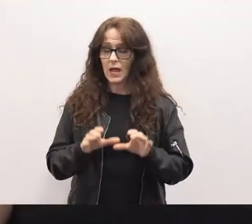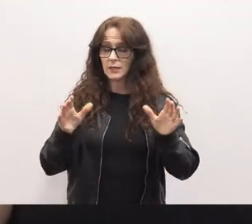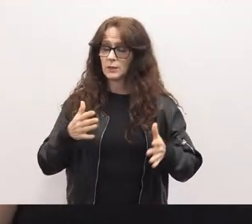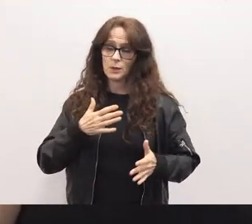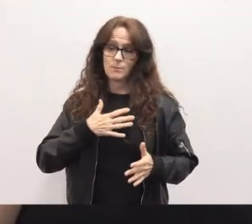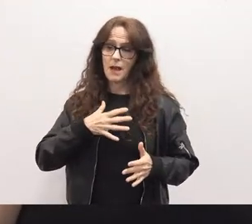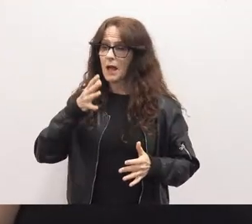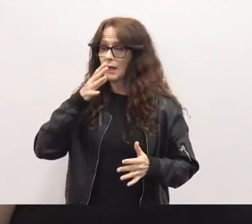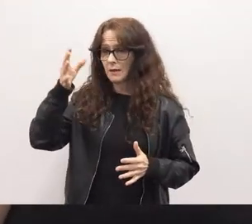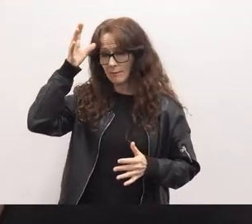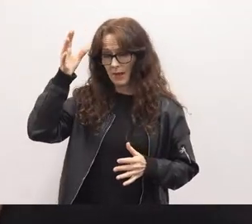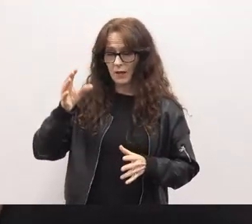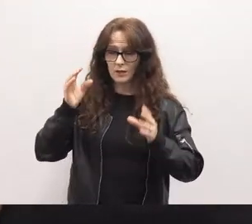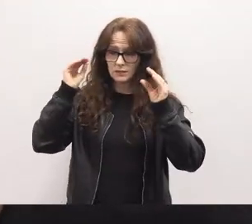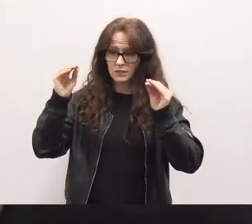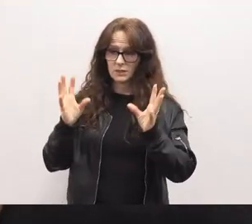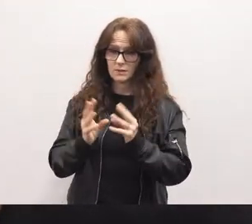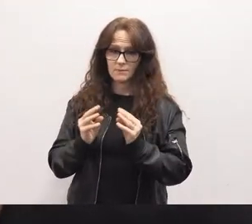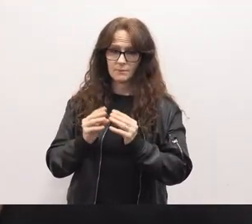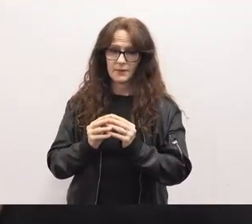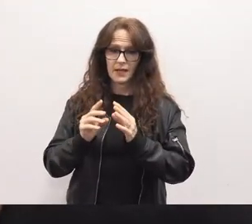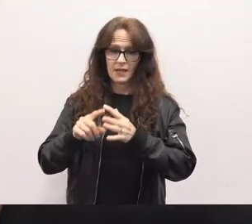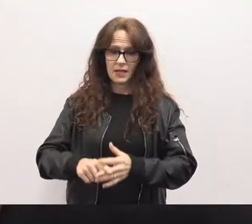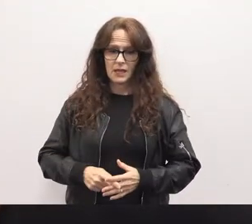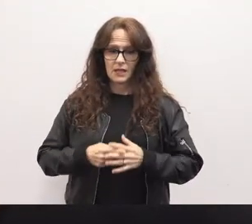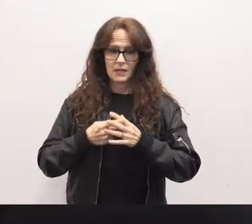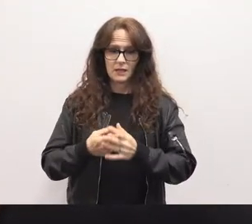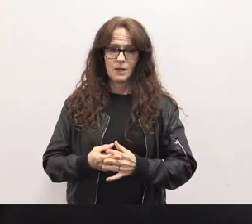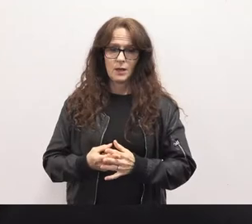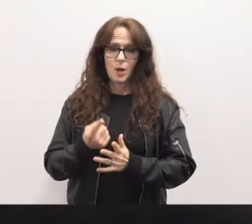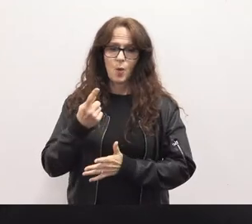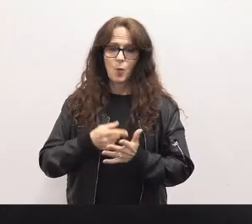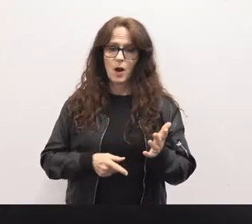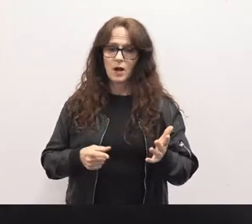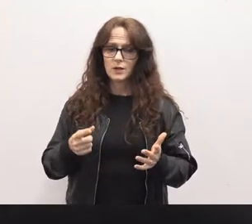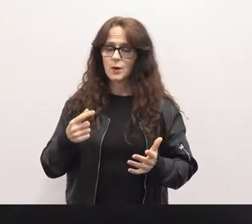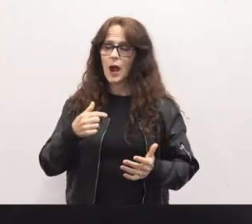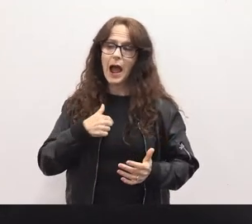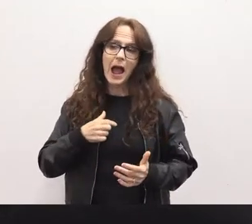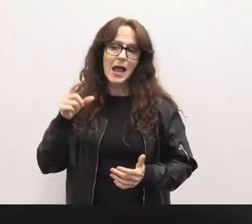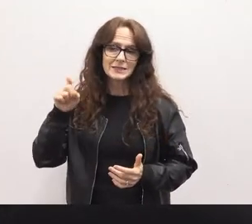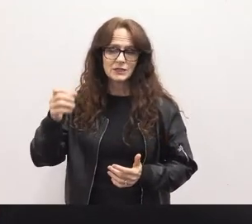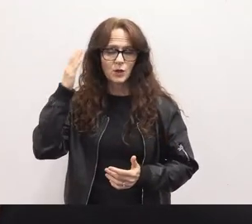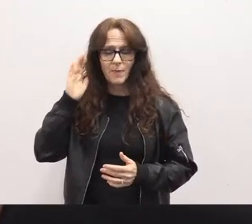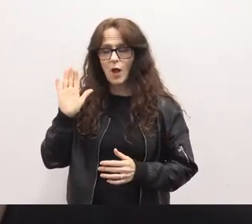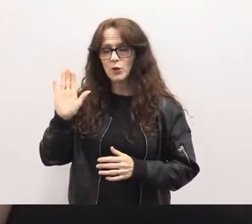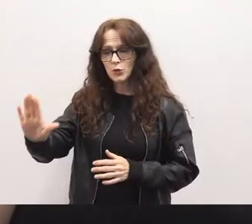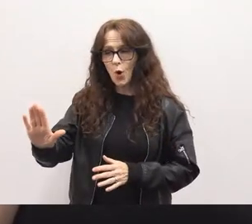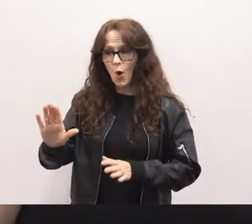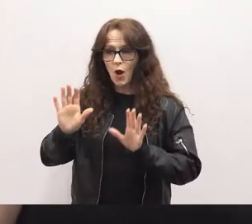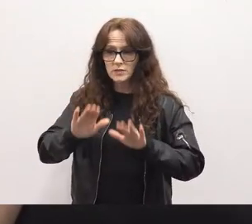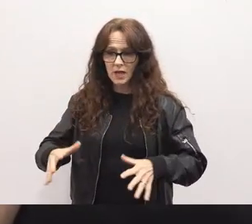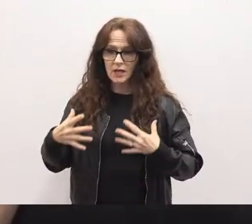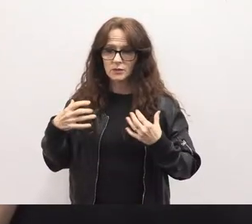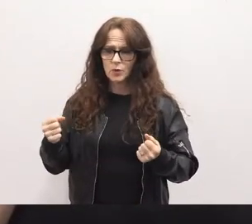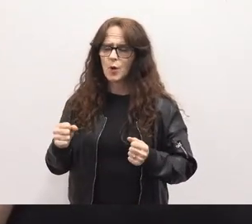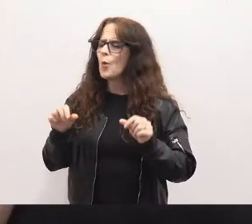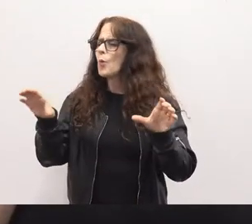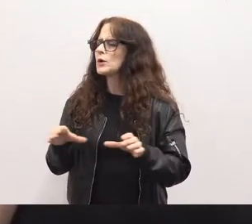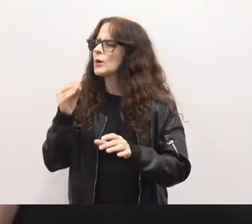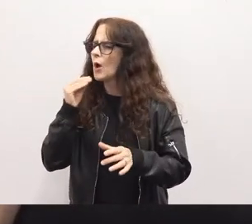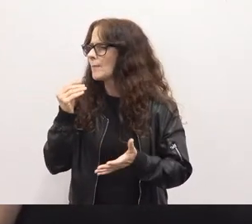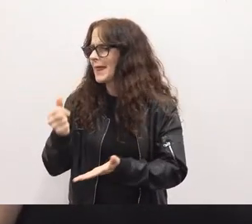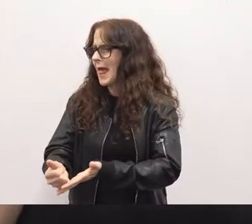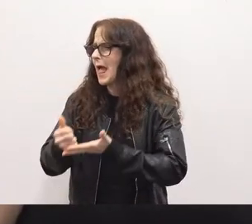because I always start out with my parents about what do I need to know about your child's strength? What is it that you do at home that I can help your child at